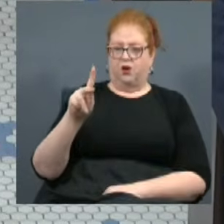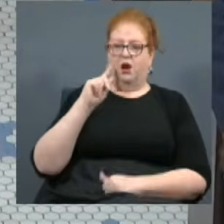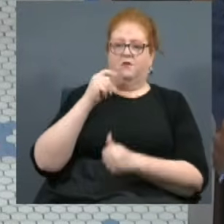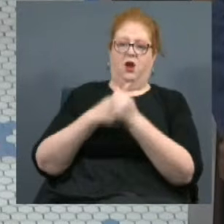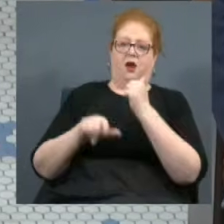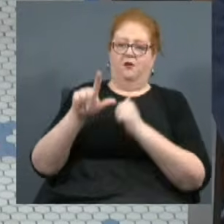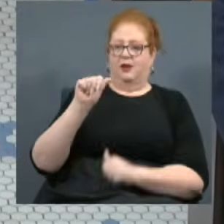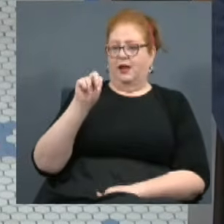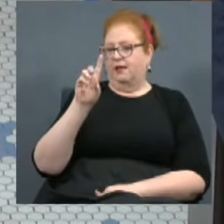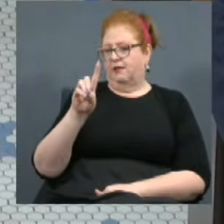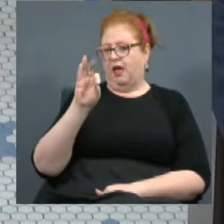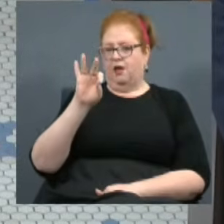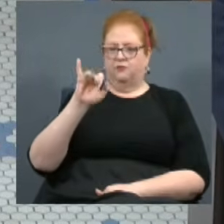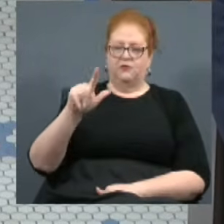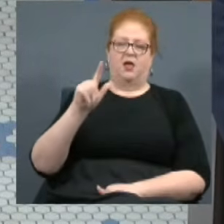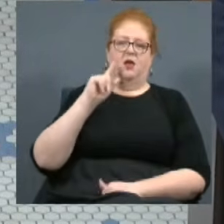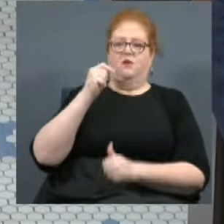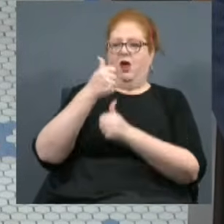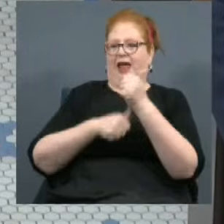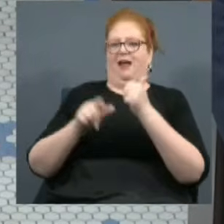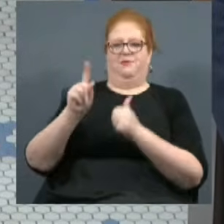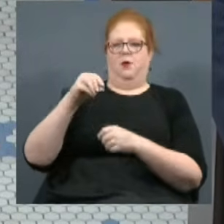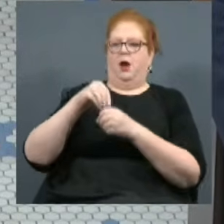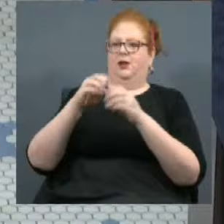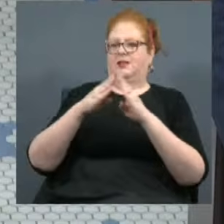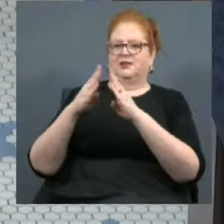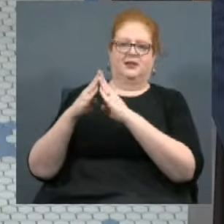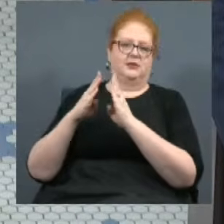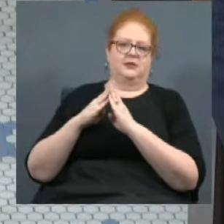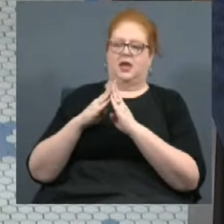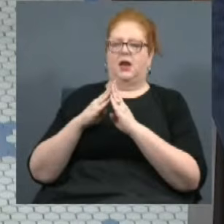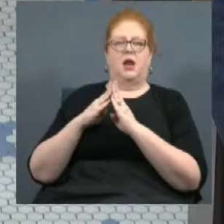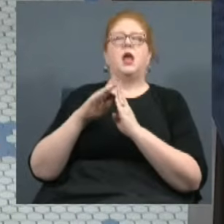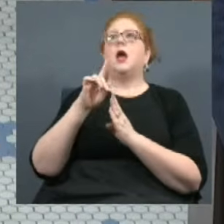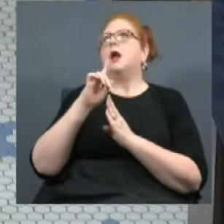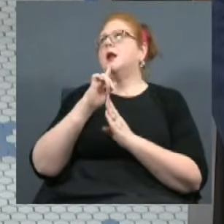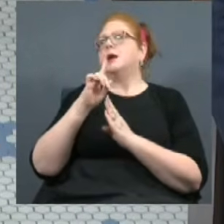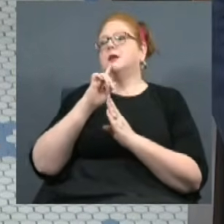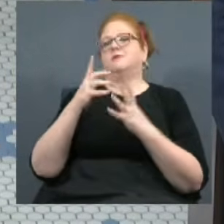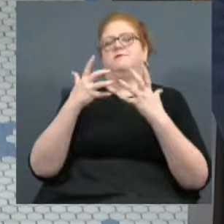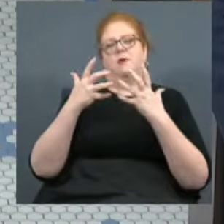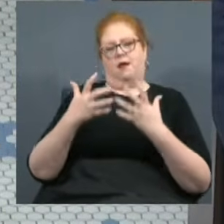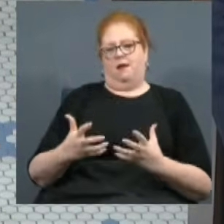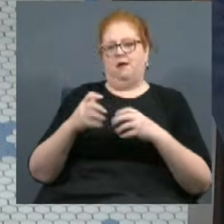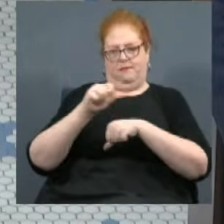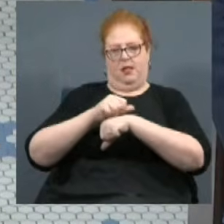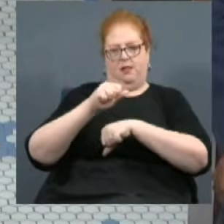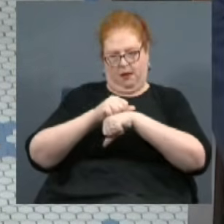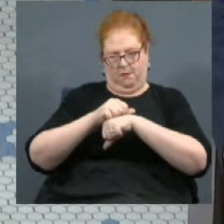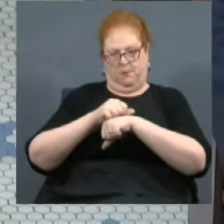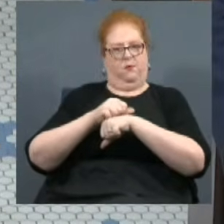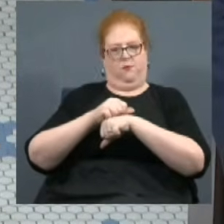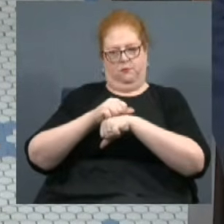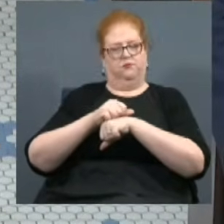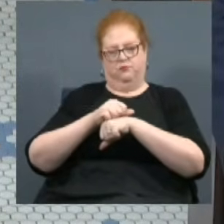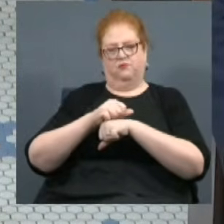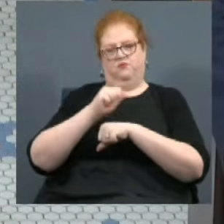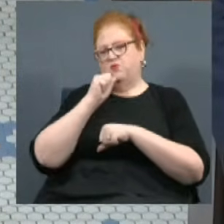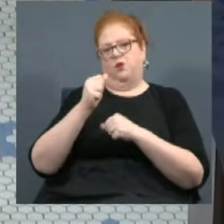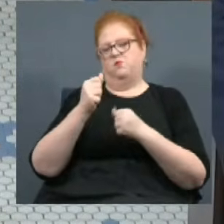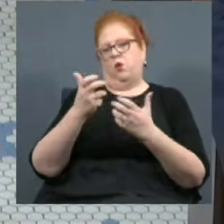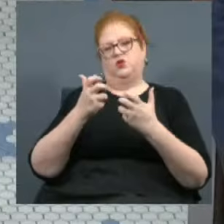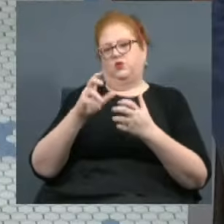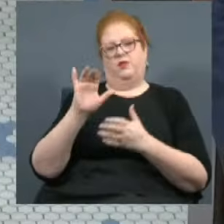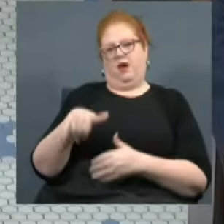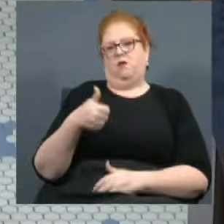landfill, a monitor everywhere across the city. So it's very labor intensive to do that on your own. Thanks. You're